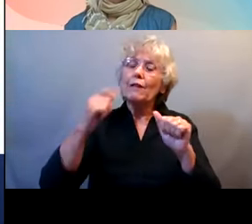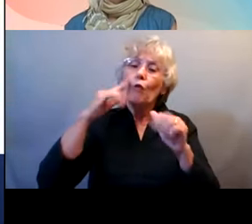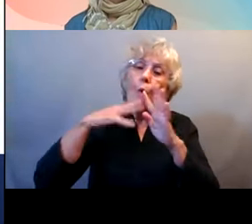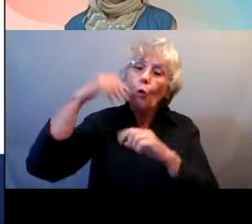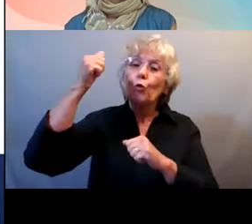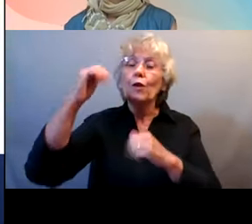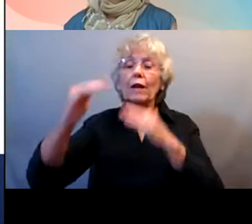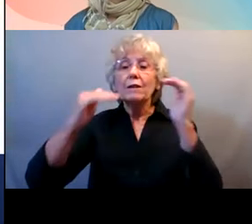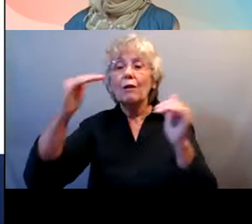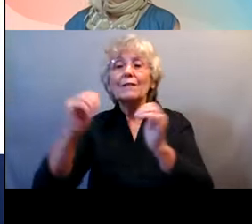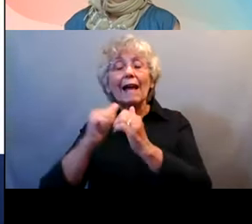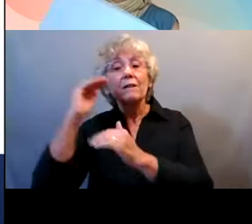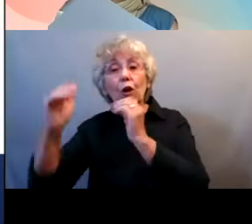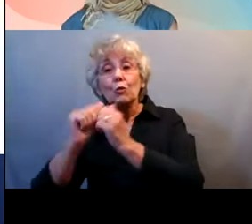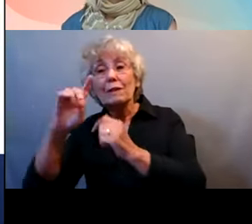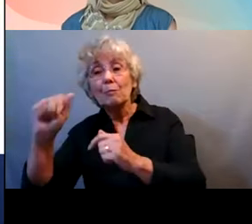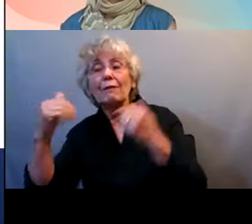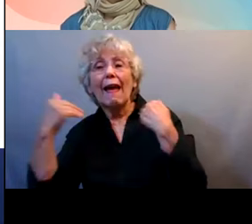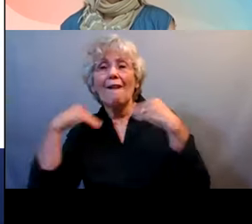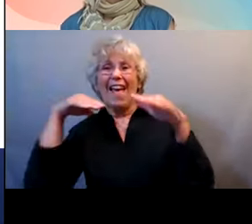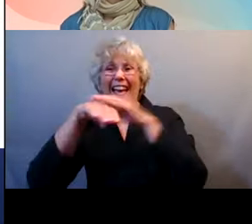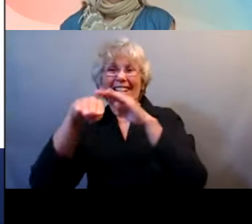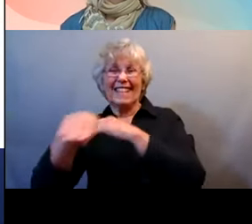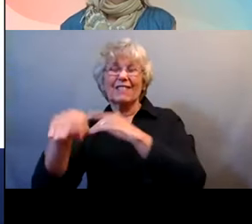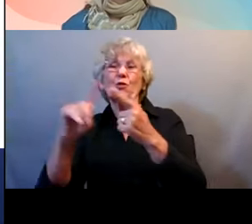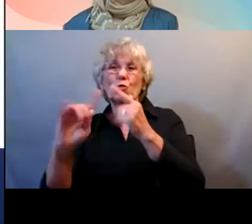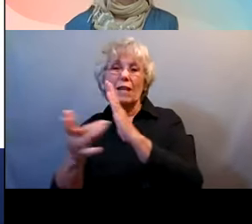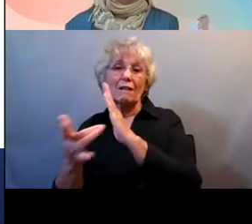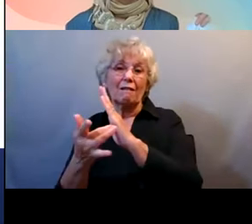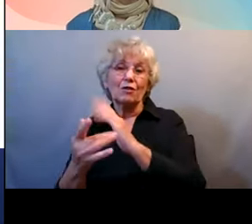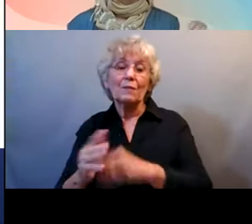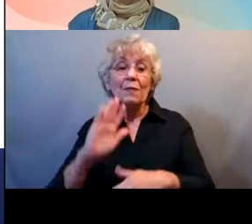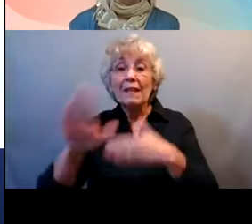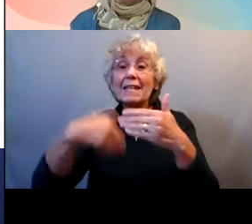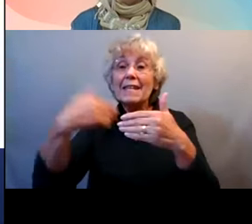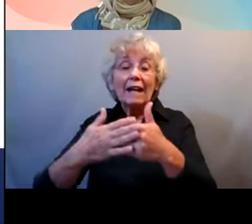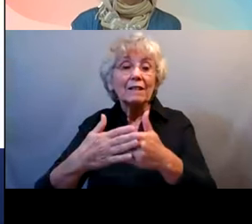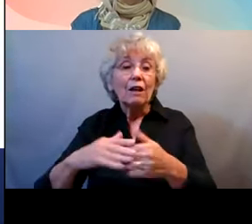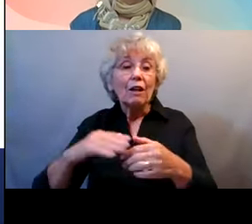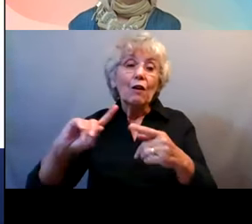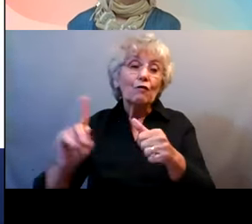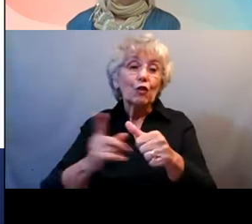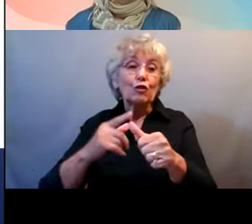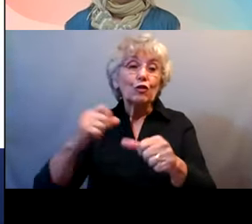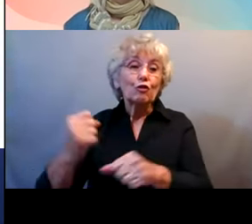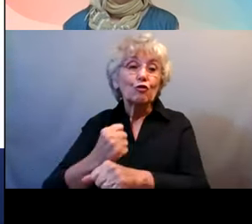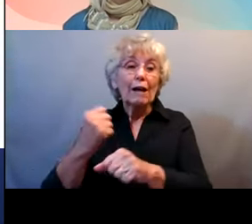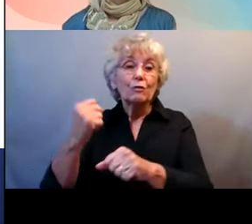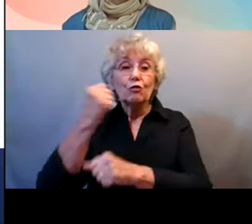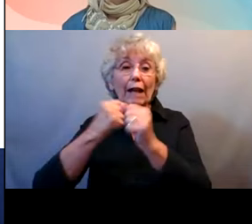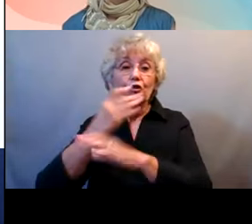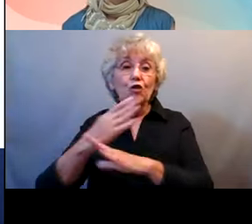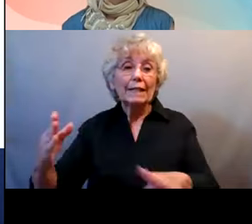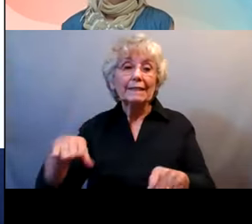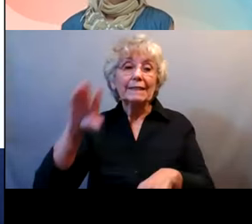and adults with disabilities. Next slide. So for strategy C, opportunities to work. Recently,